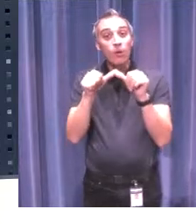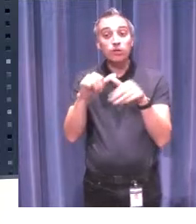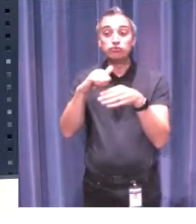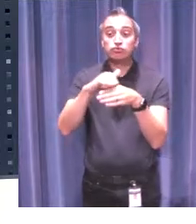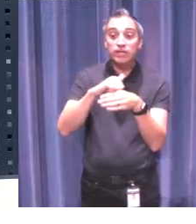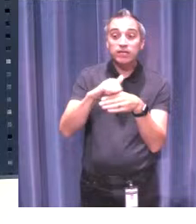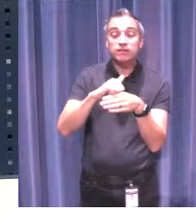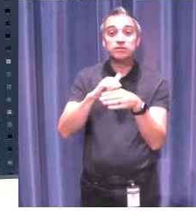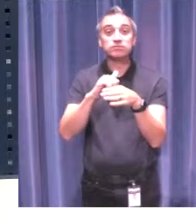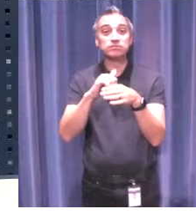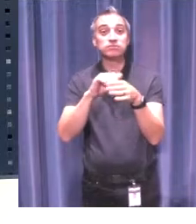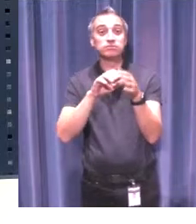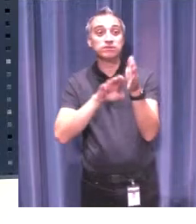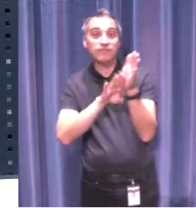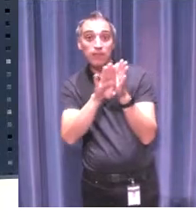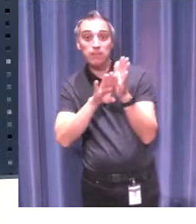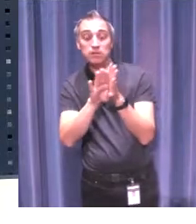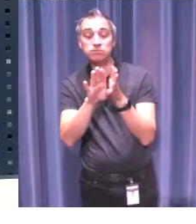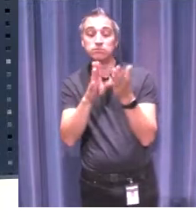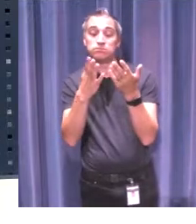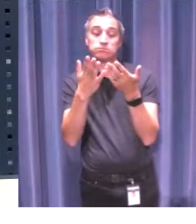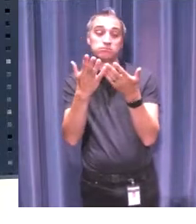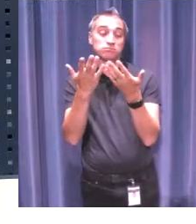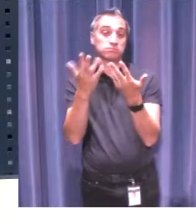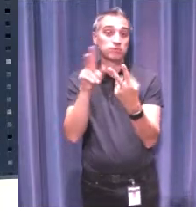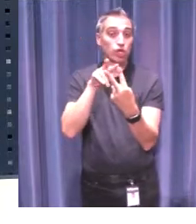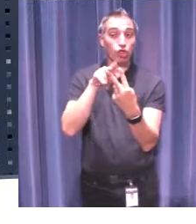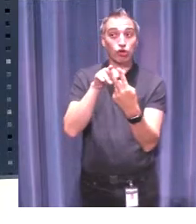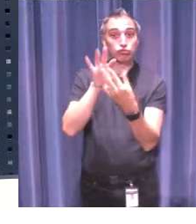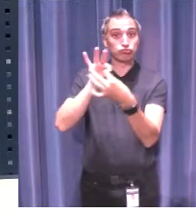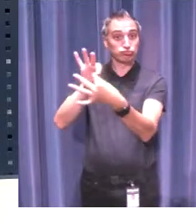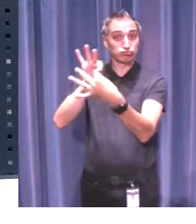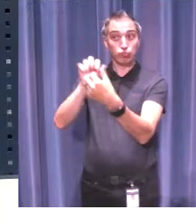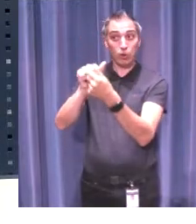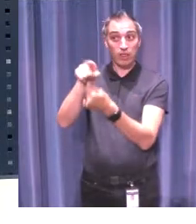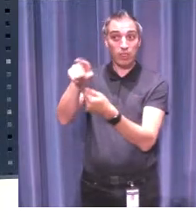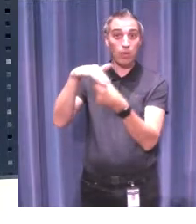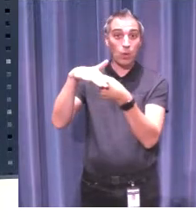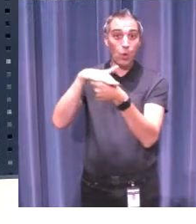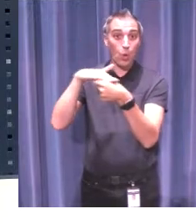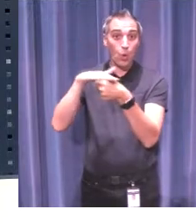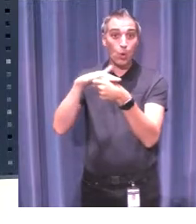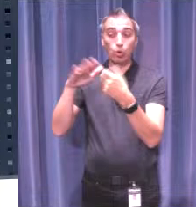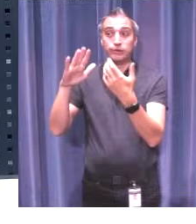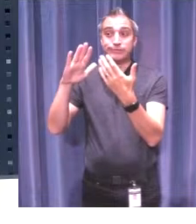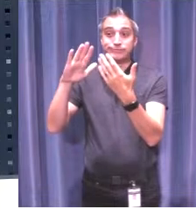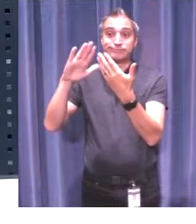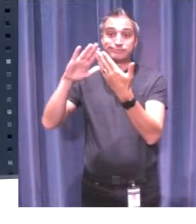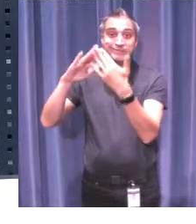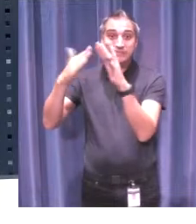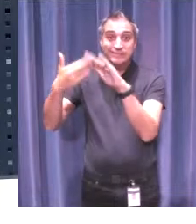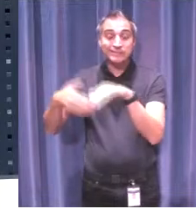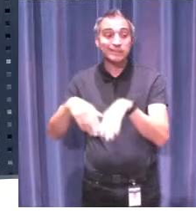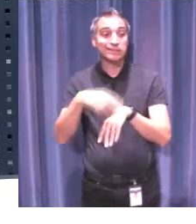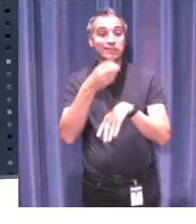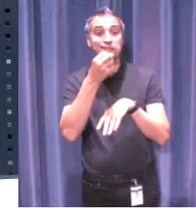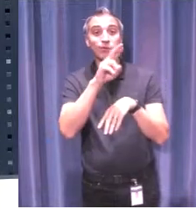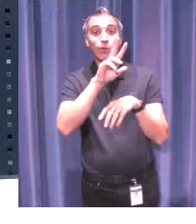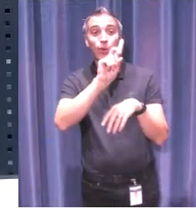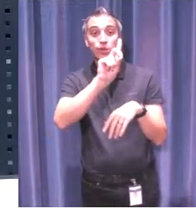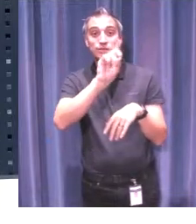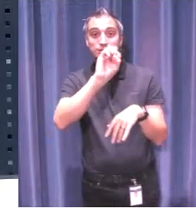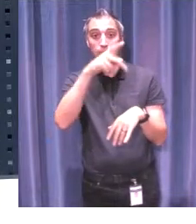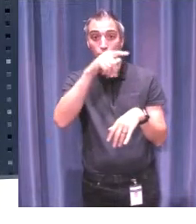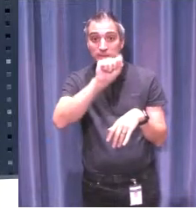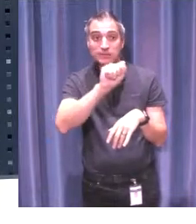development, whether it be through local municipalities or other departments or some other trade associations, I